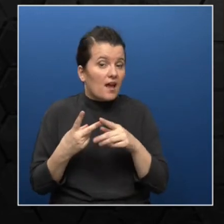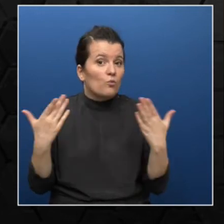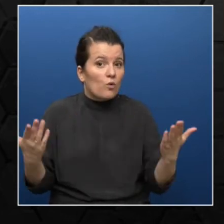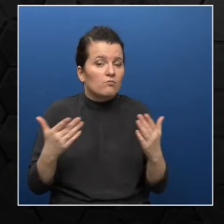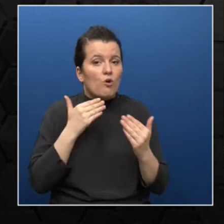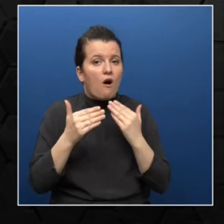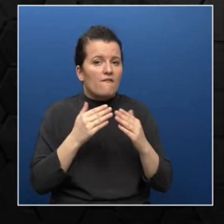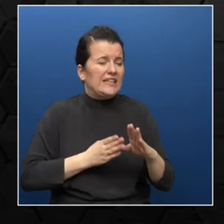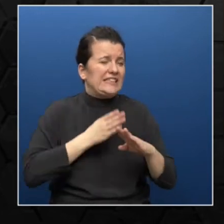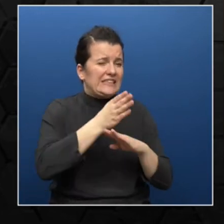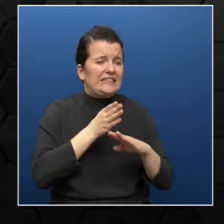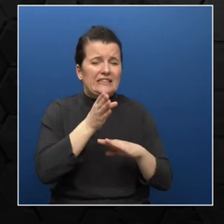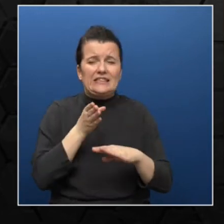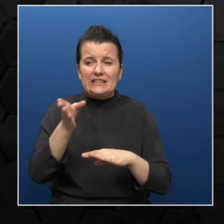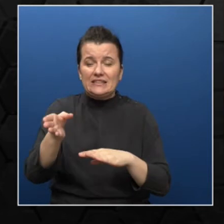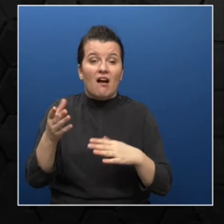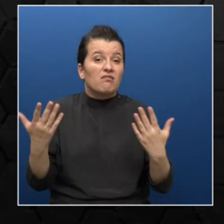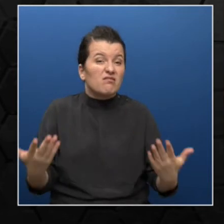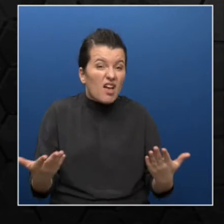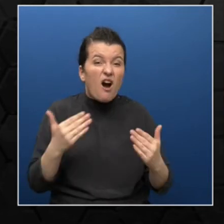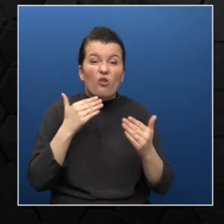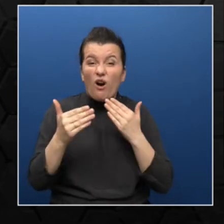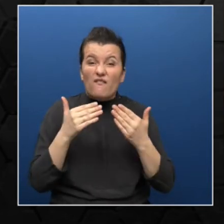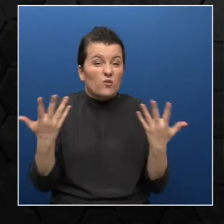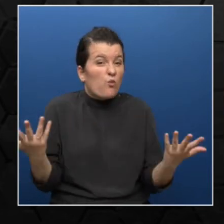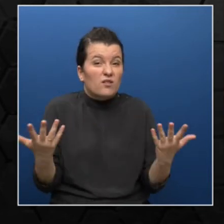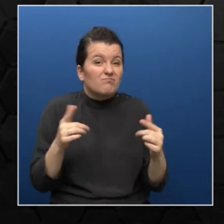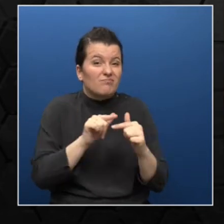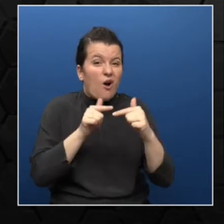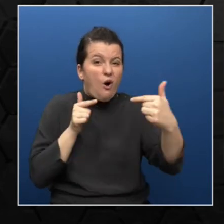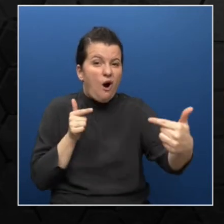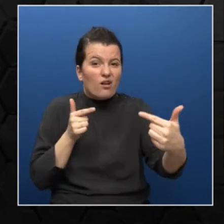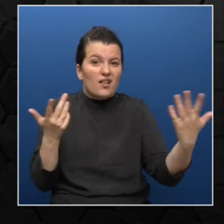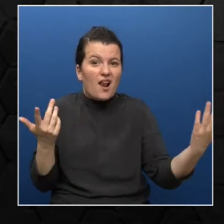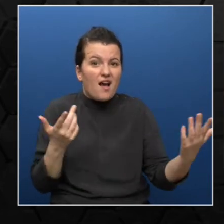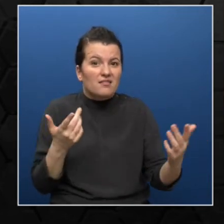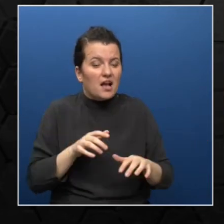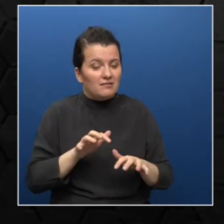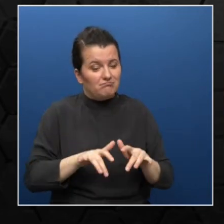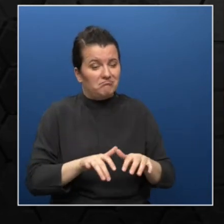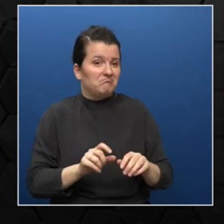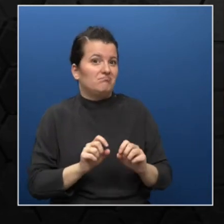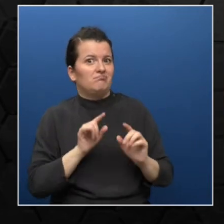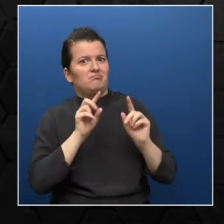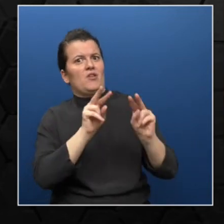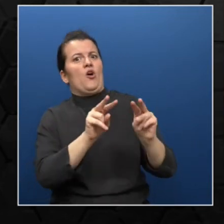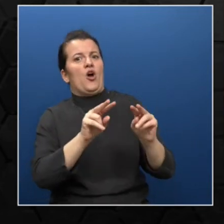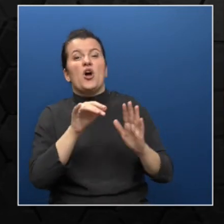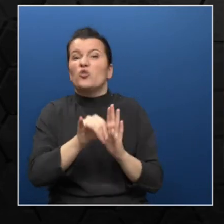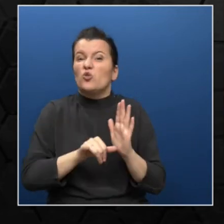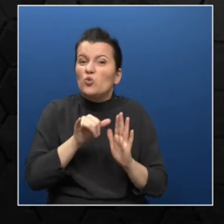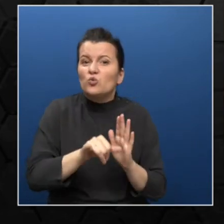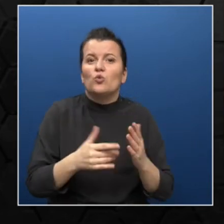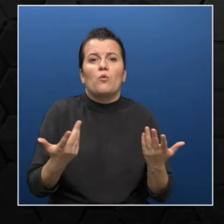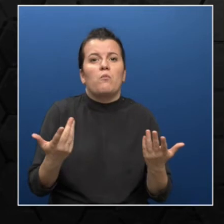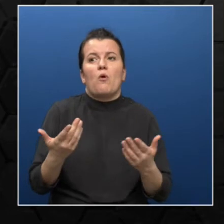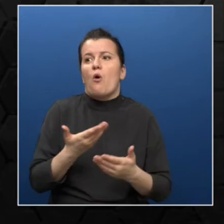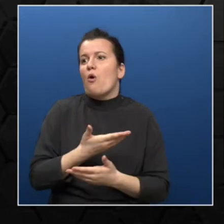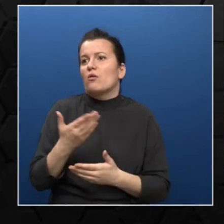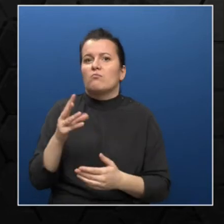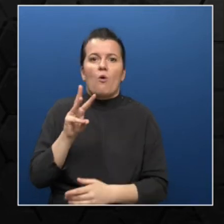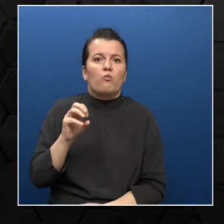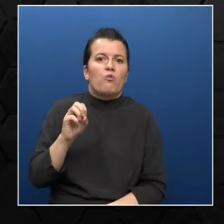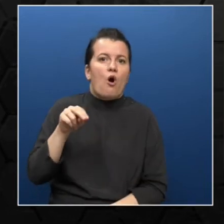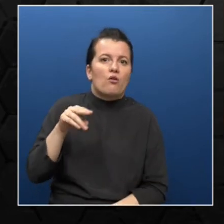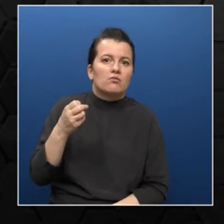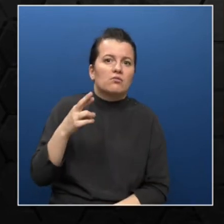Due to the pandemic, most of the conferences are online. Most of it are happening on YouTube or different platforms like Run the World, or platforms